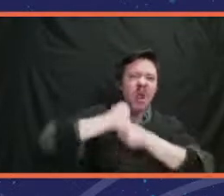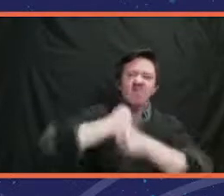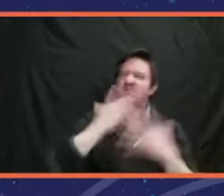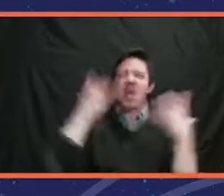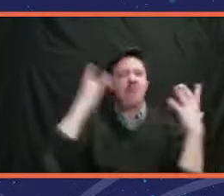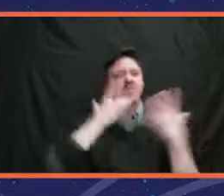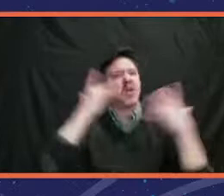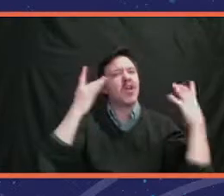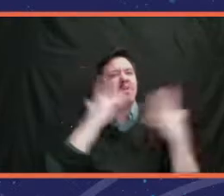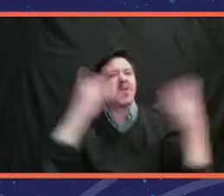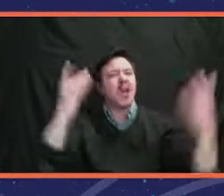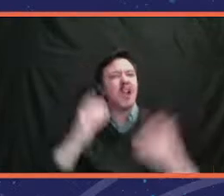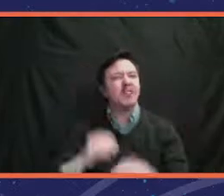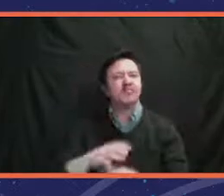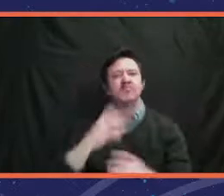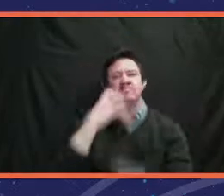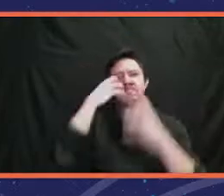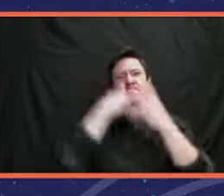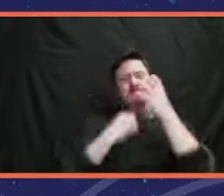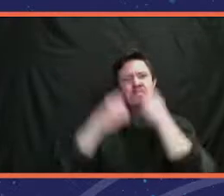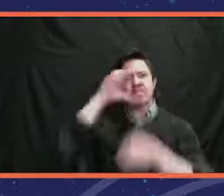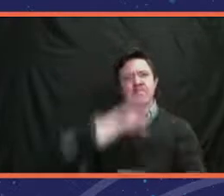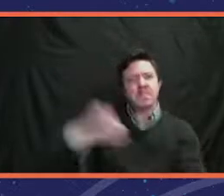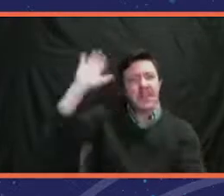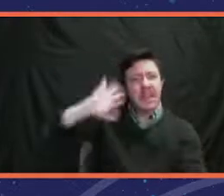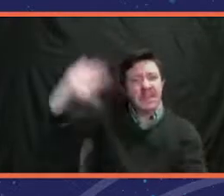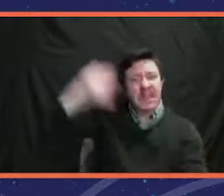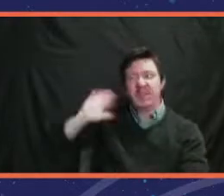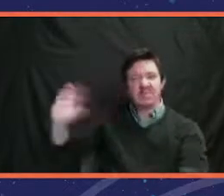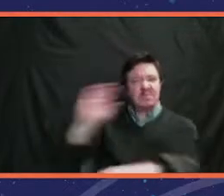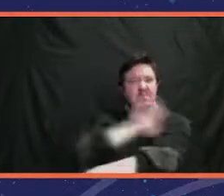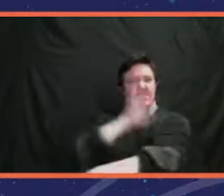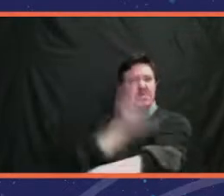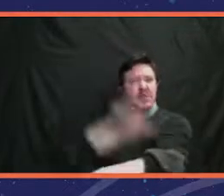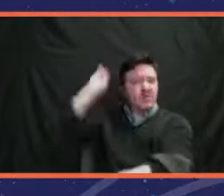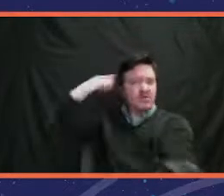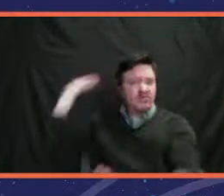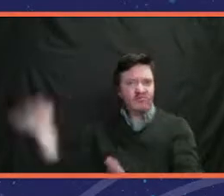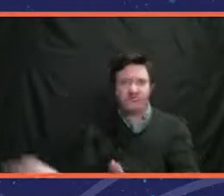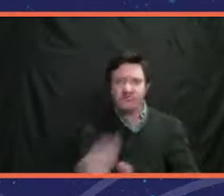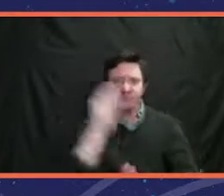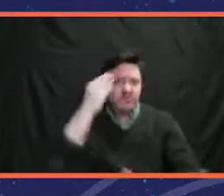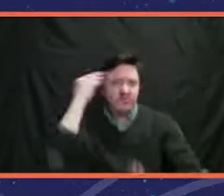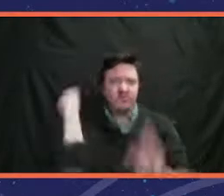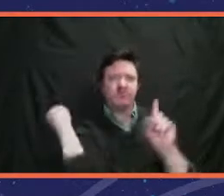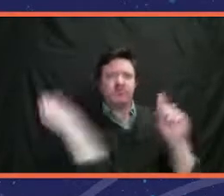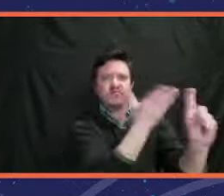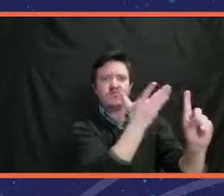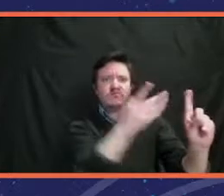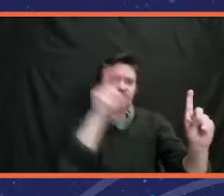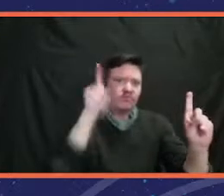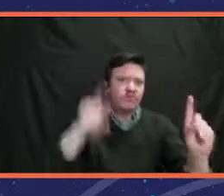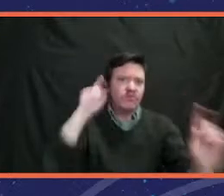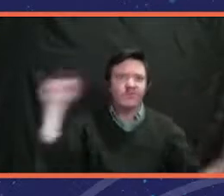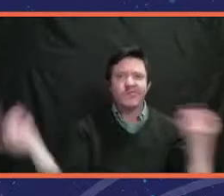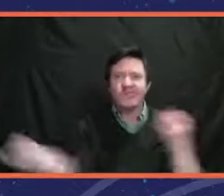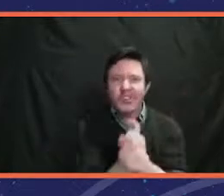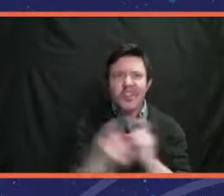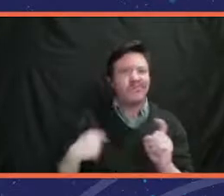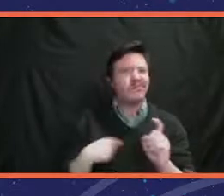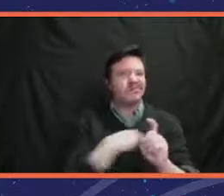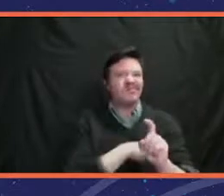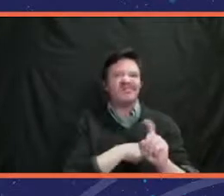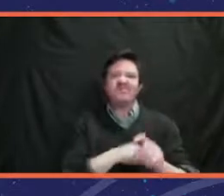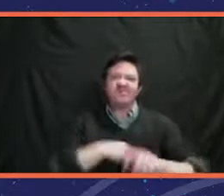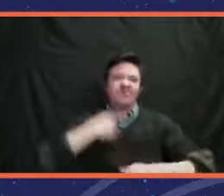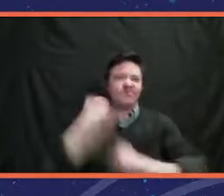energy, communicating the trauma and anger withheld, marching to the same beat of we got we. And there will be